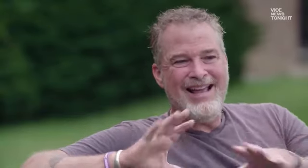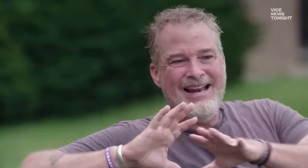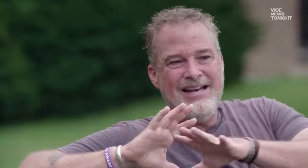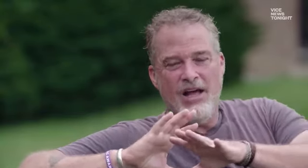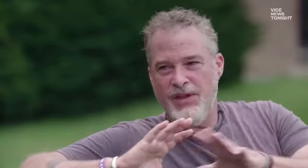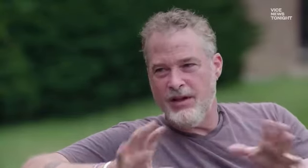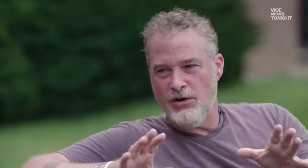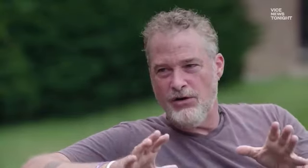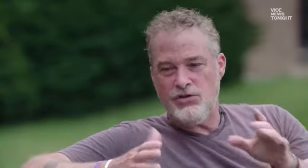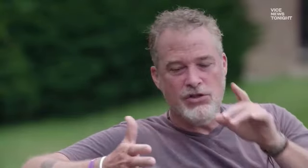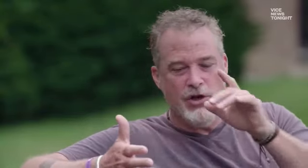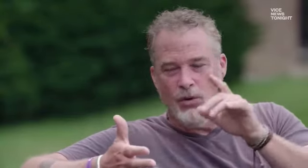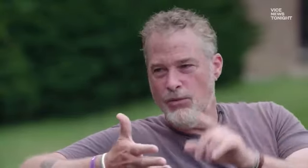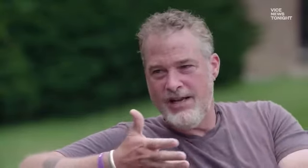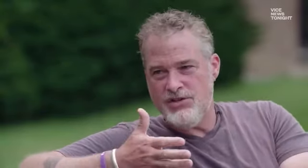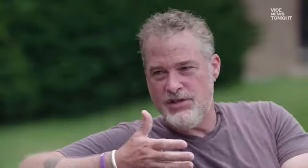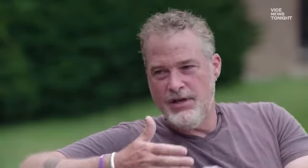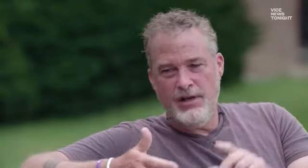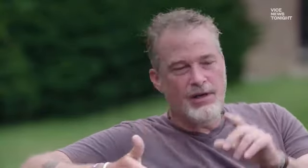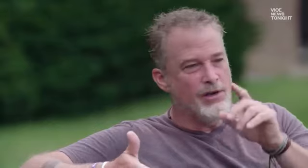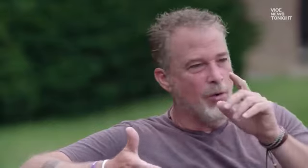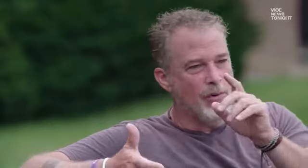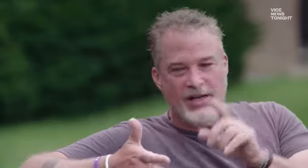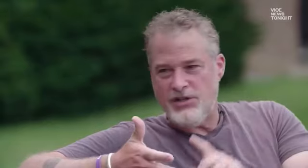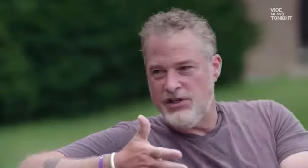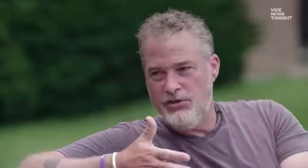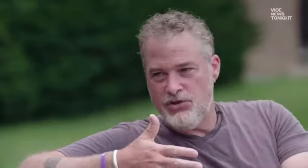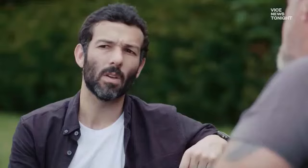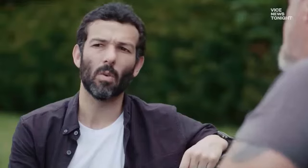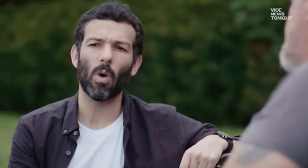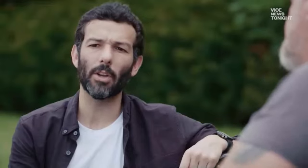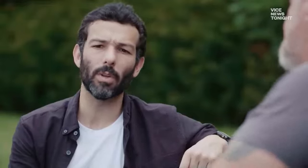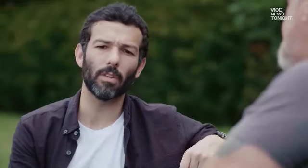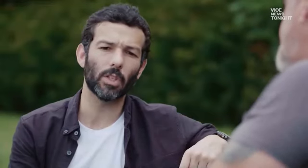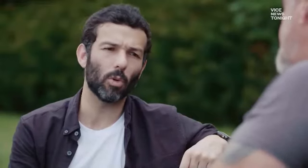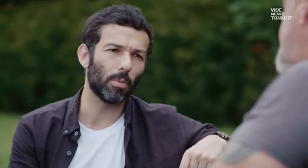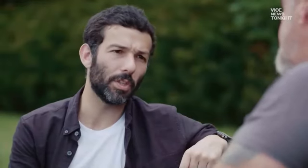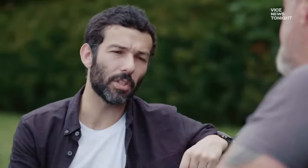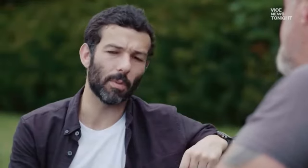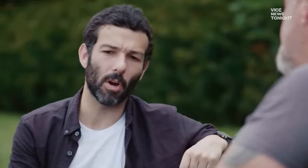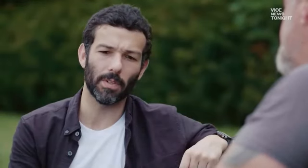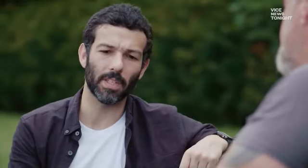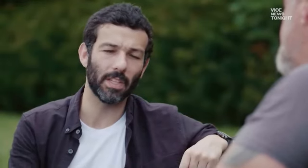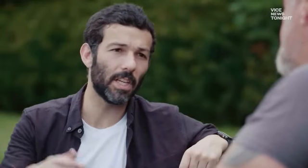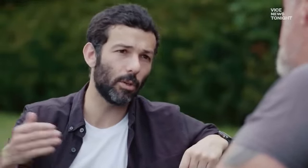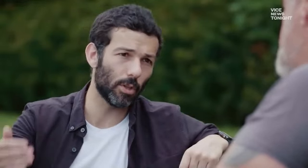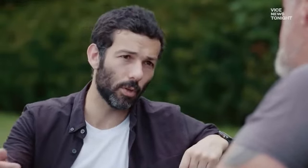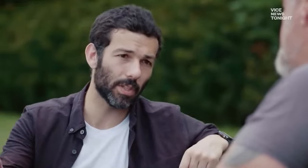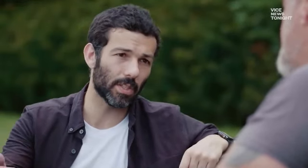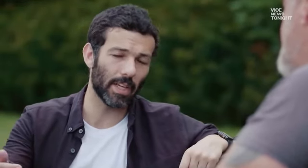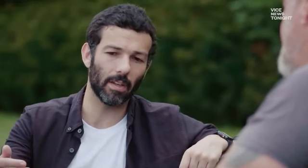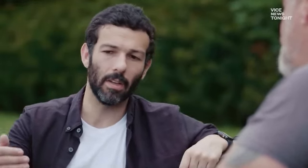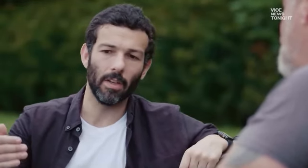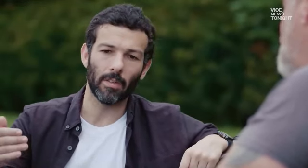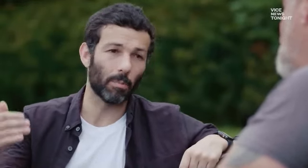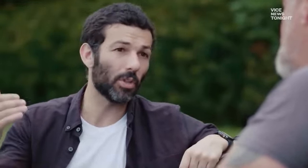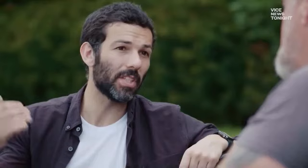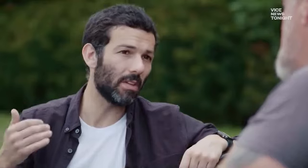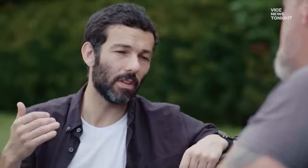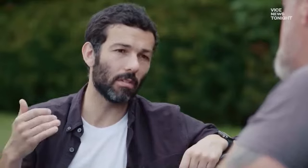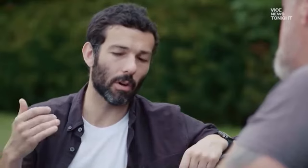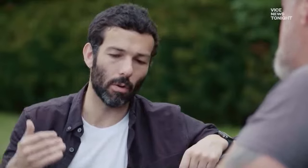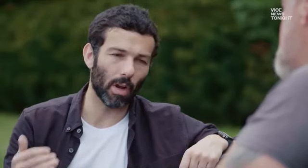away and nothing occurs. No arrest, no prosecution. Why do individual police departments continue to do this thing